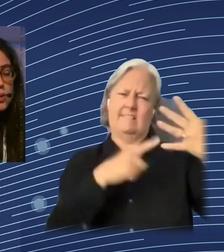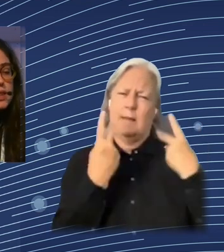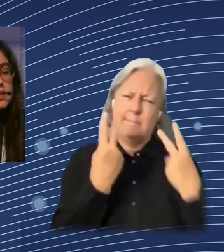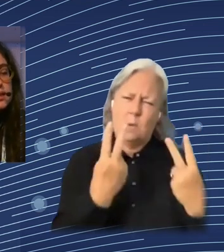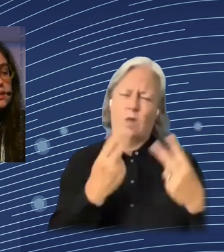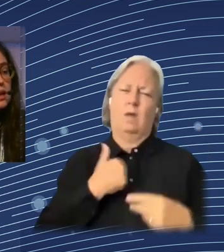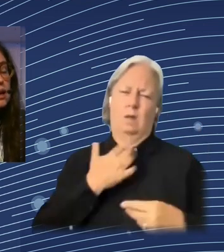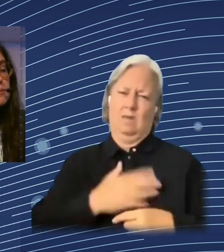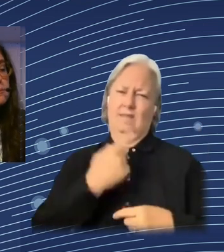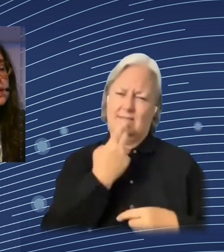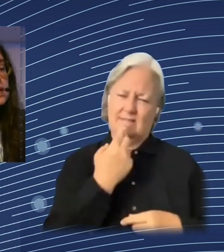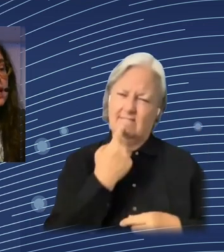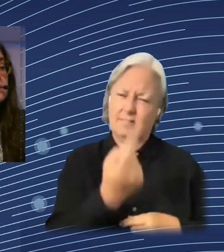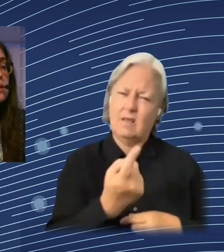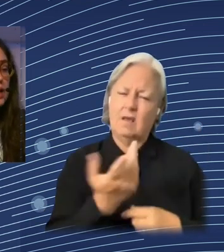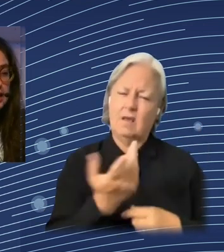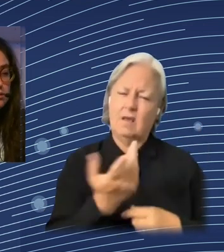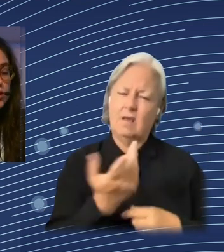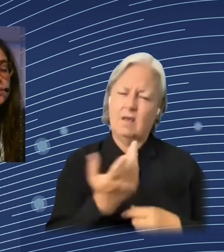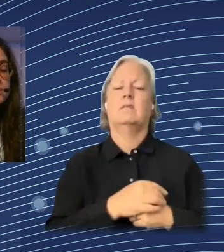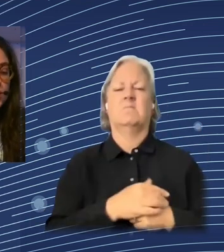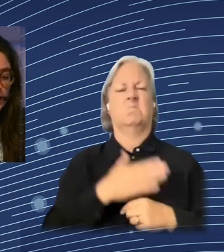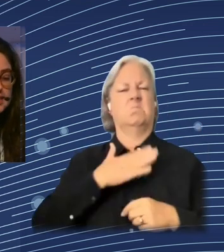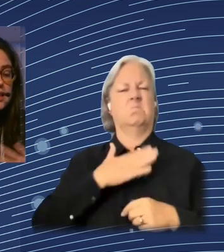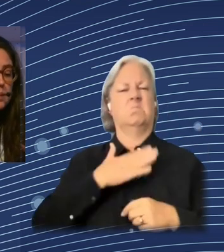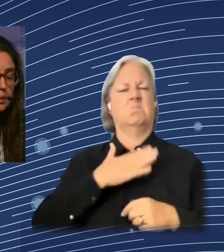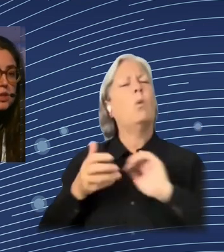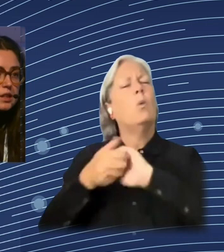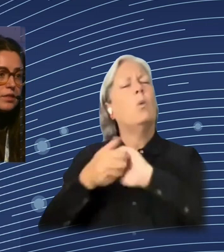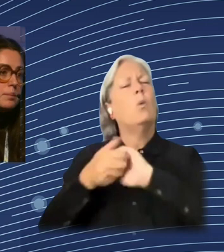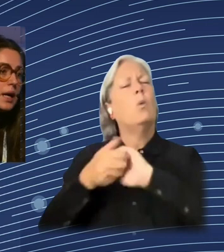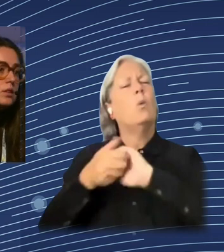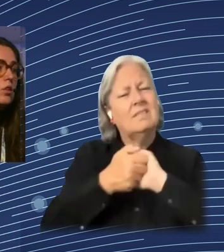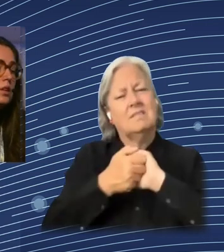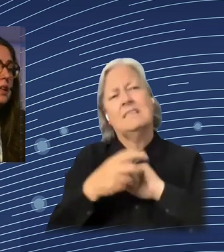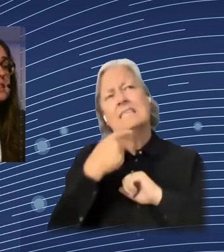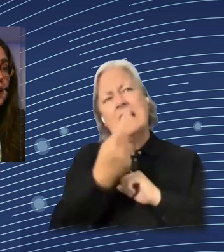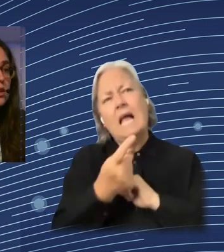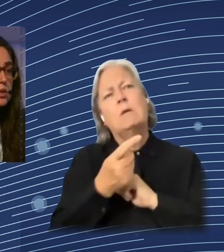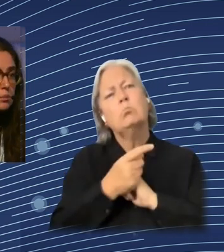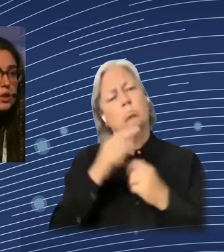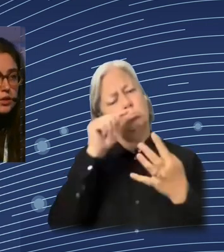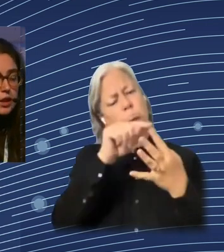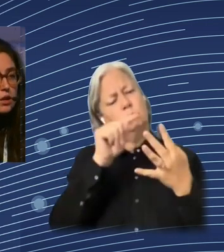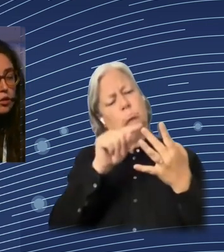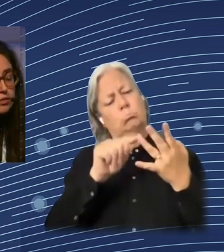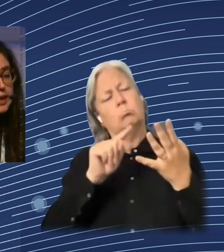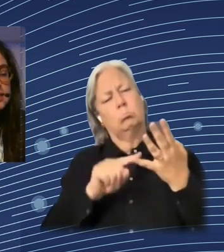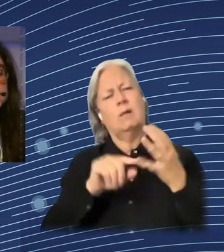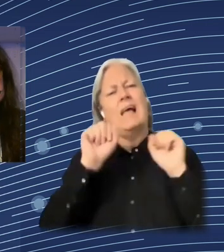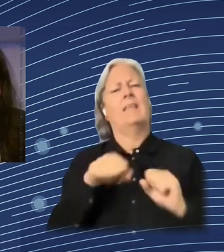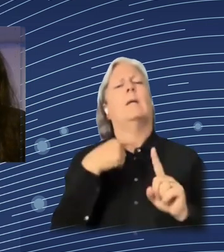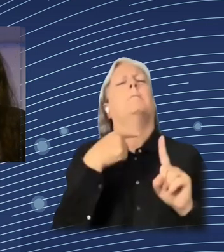Ethicas, we think that can be really four points that can make a positive impact on the design, use, and monitoring of